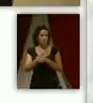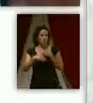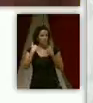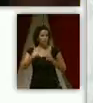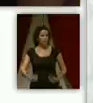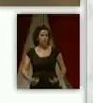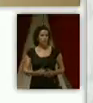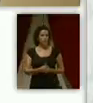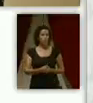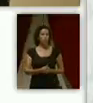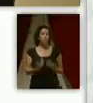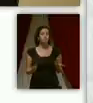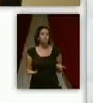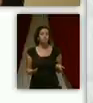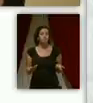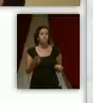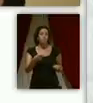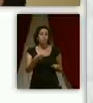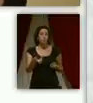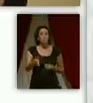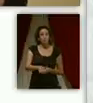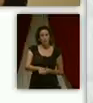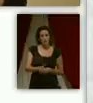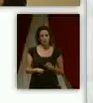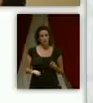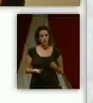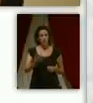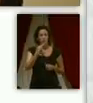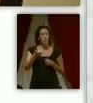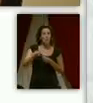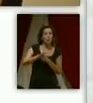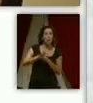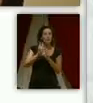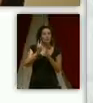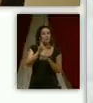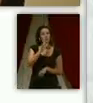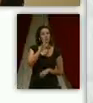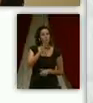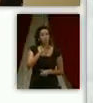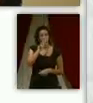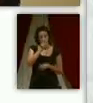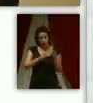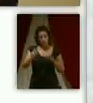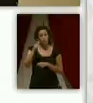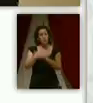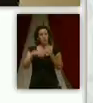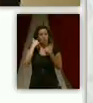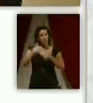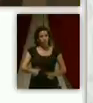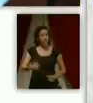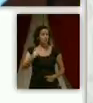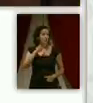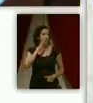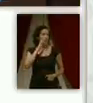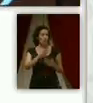is very important for physically impaired people. Again, these are only patches because physically impaired people,